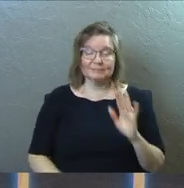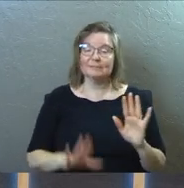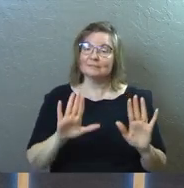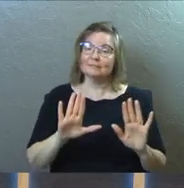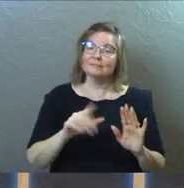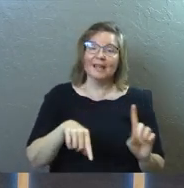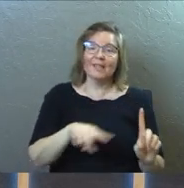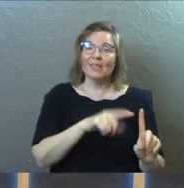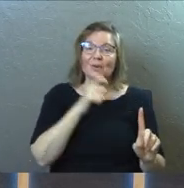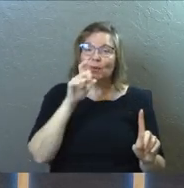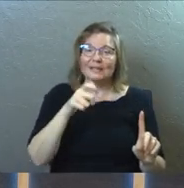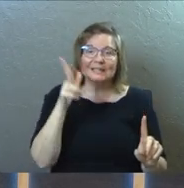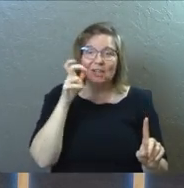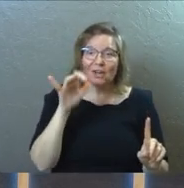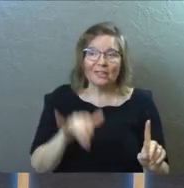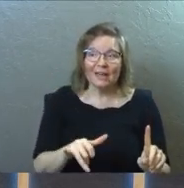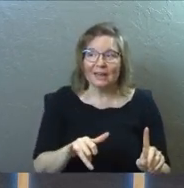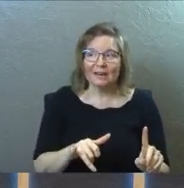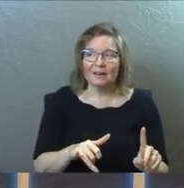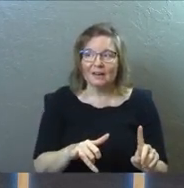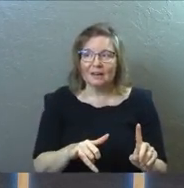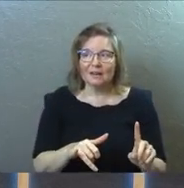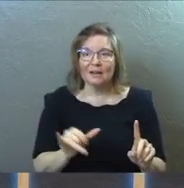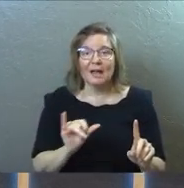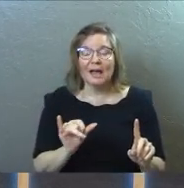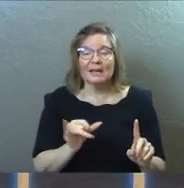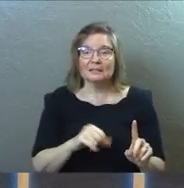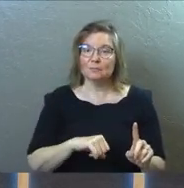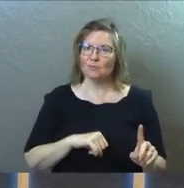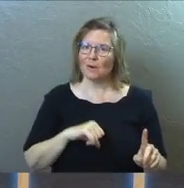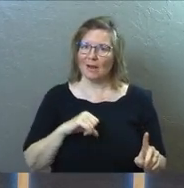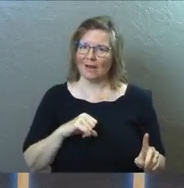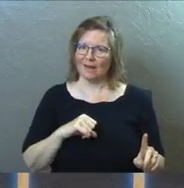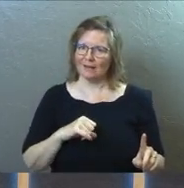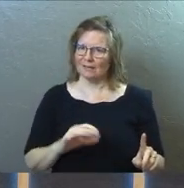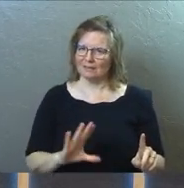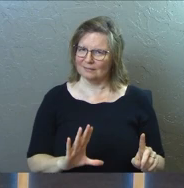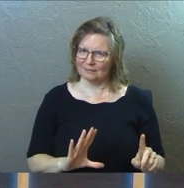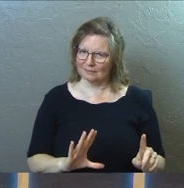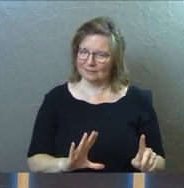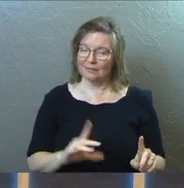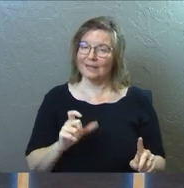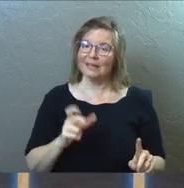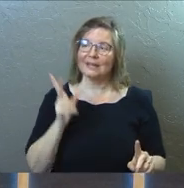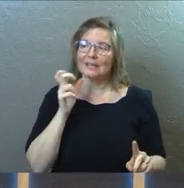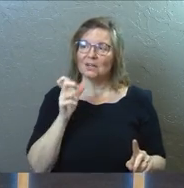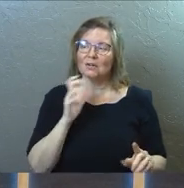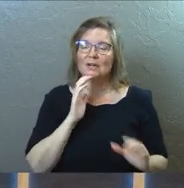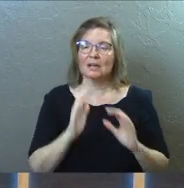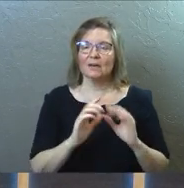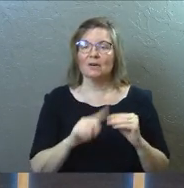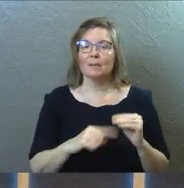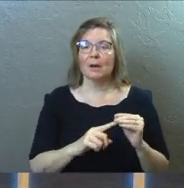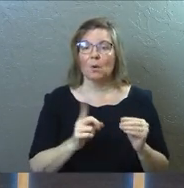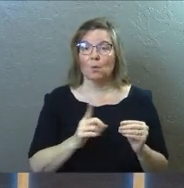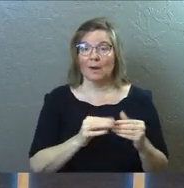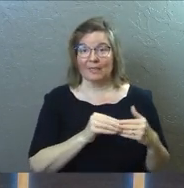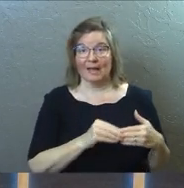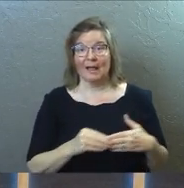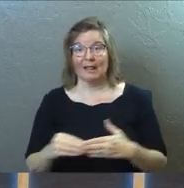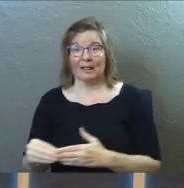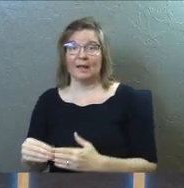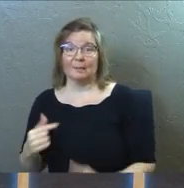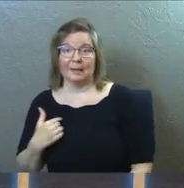And here's the thing, they don't need to hear that as pride. They need to hear a conversation about where that led